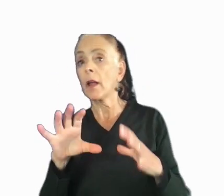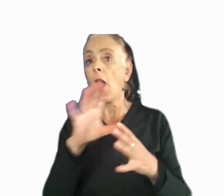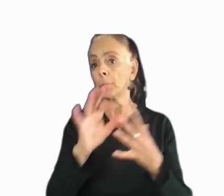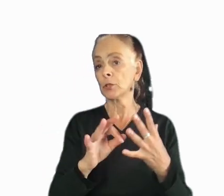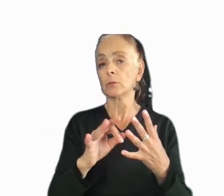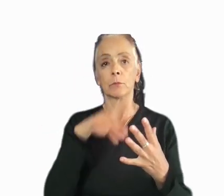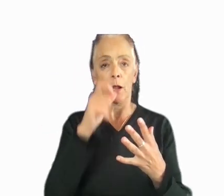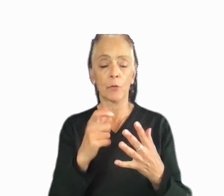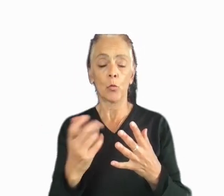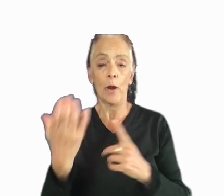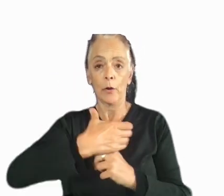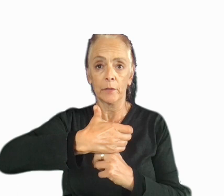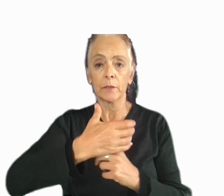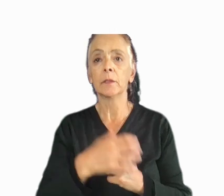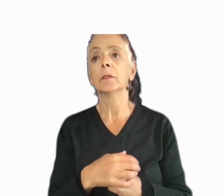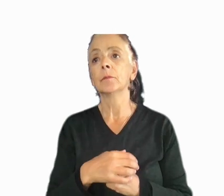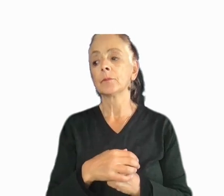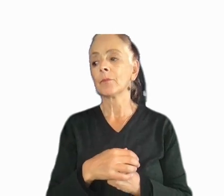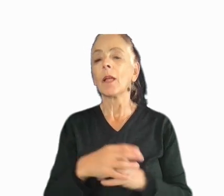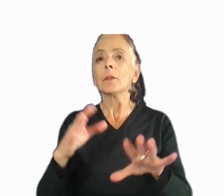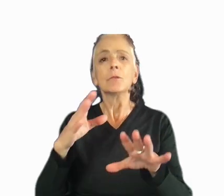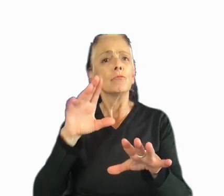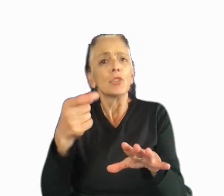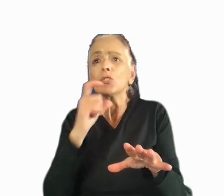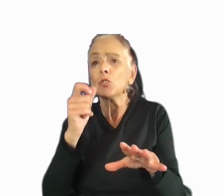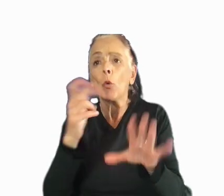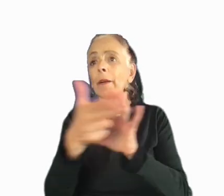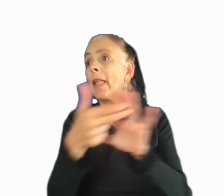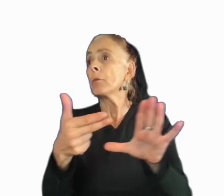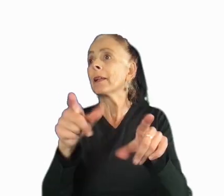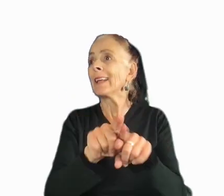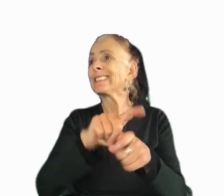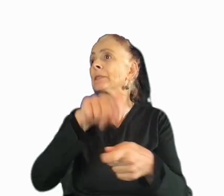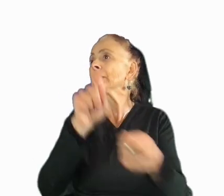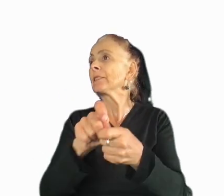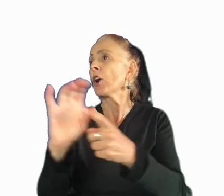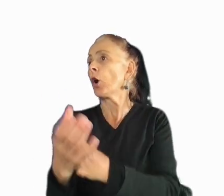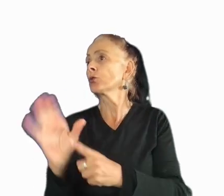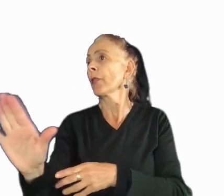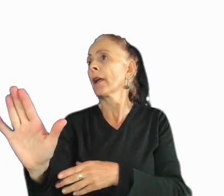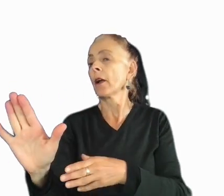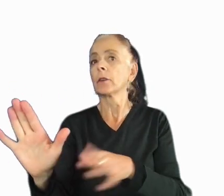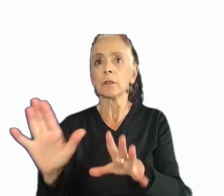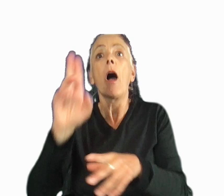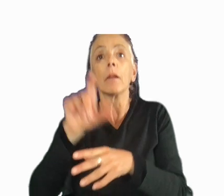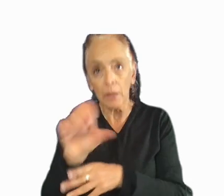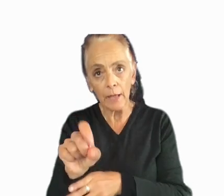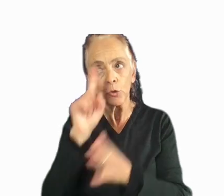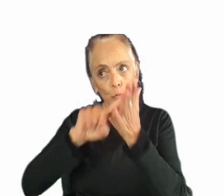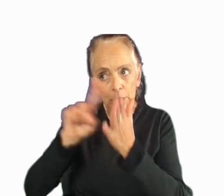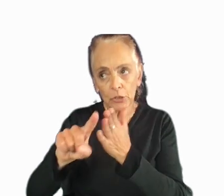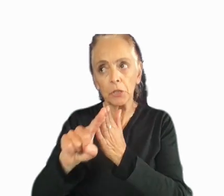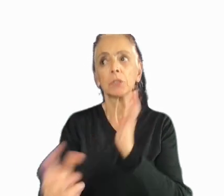okay. Don't identify it as something from a specific culture. Like, don't say this is a Somalian headdress, unless you're researching that